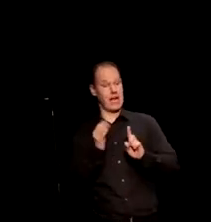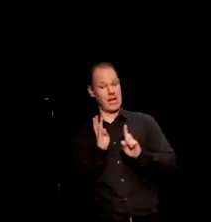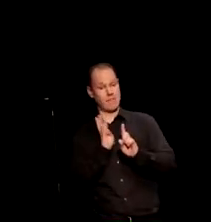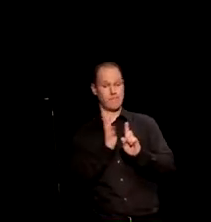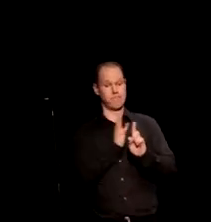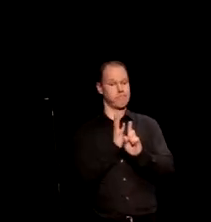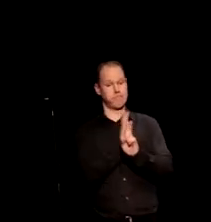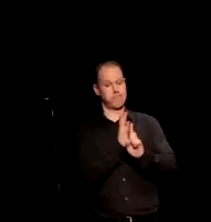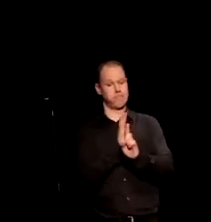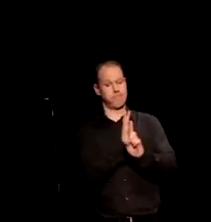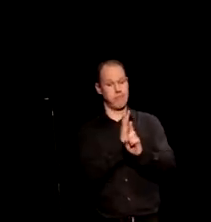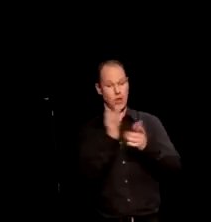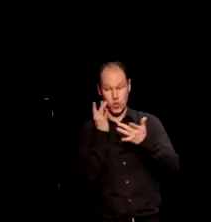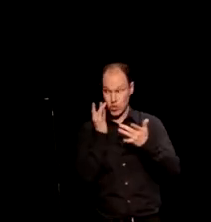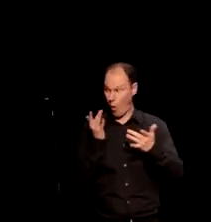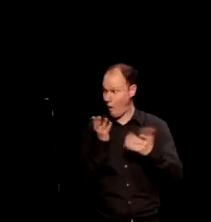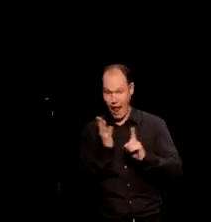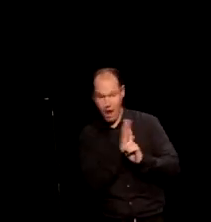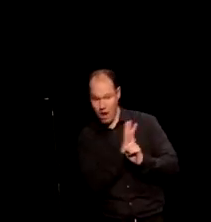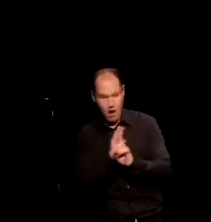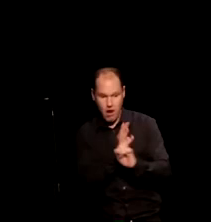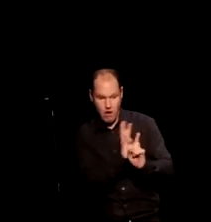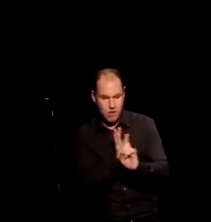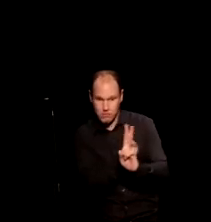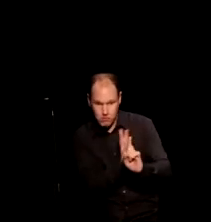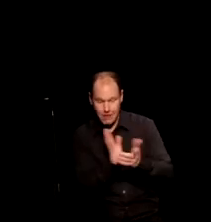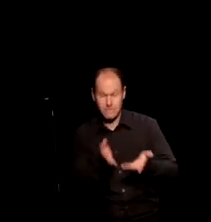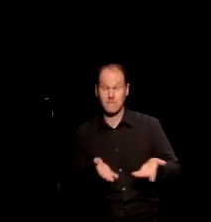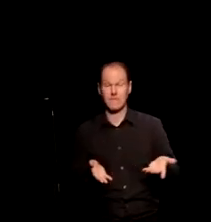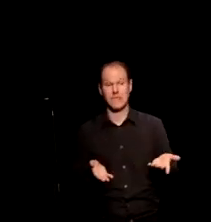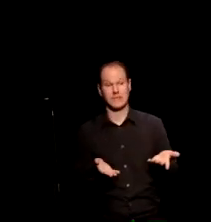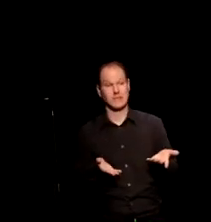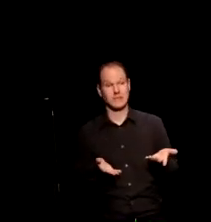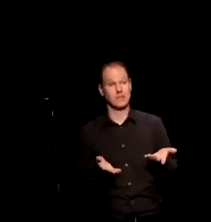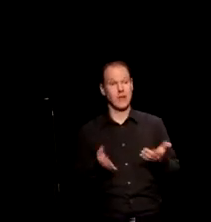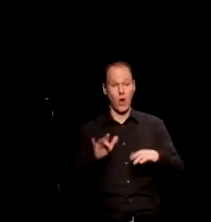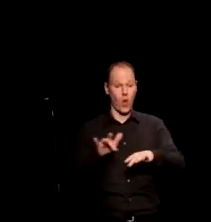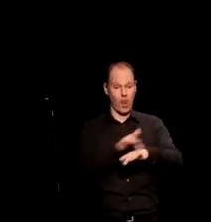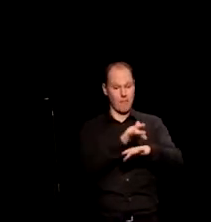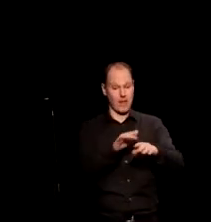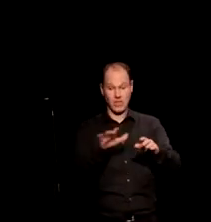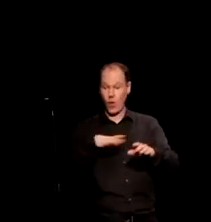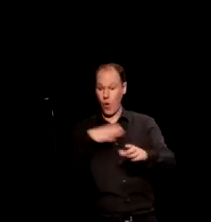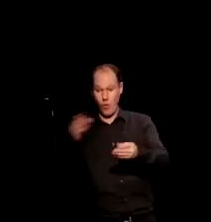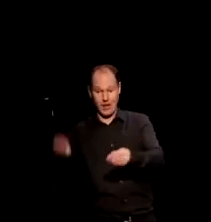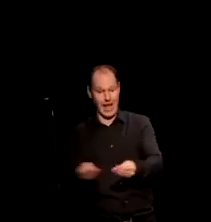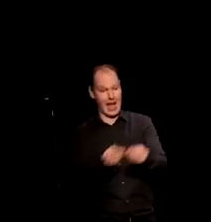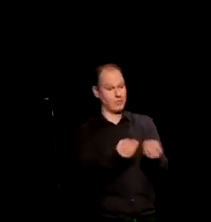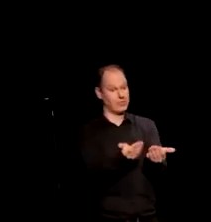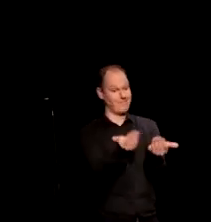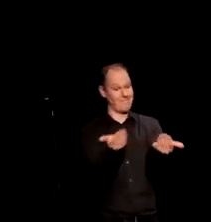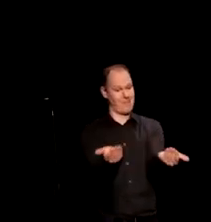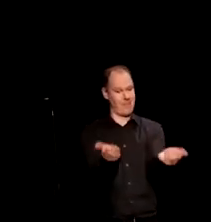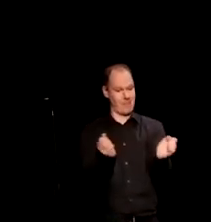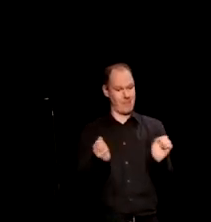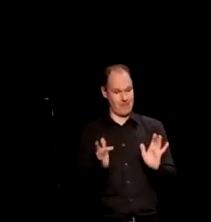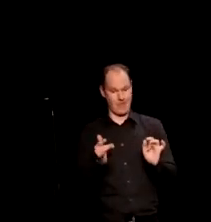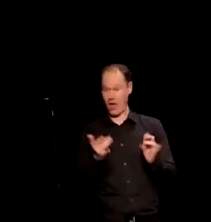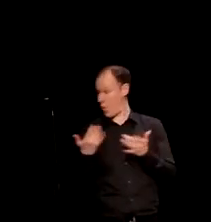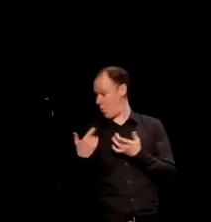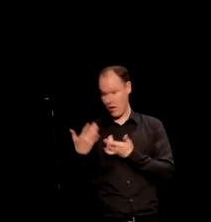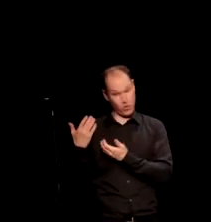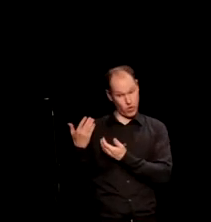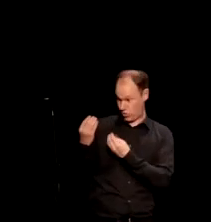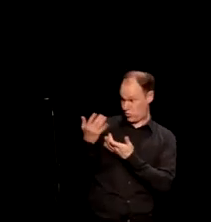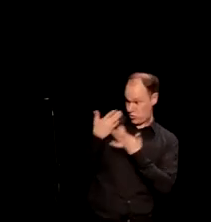go. And the plays had already been kind of taken out and put in the reading room for us, but we were shown how to access